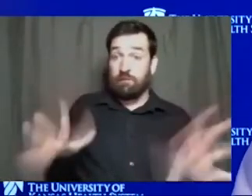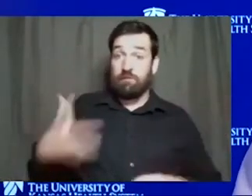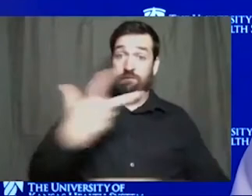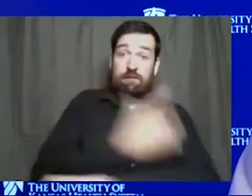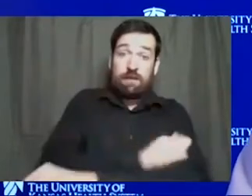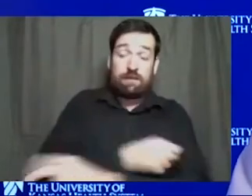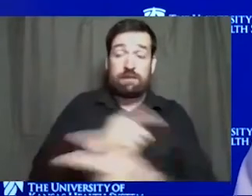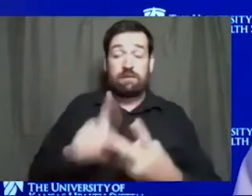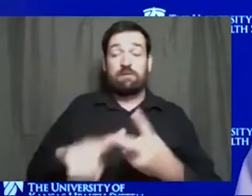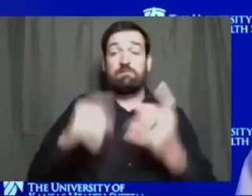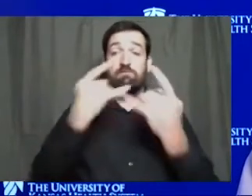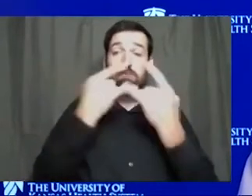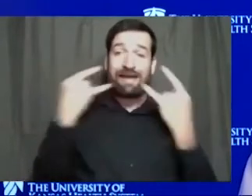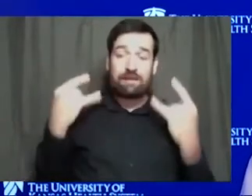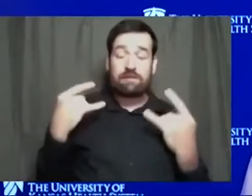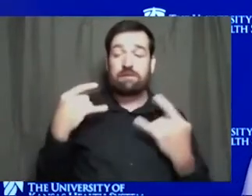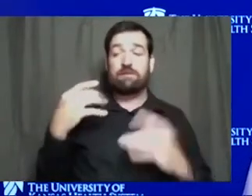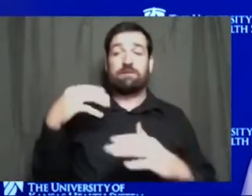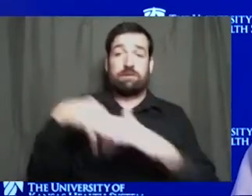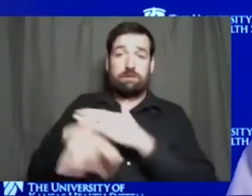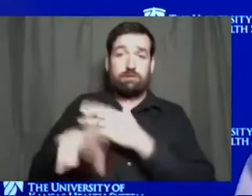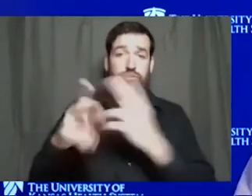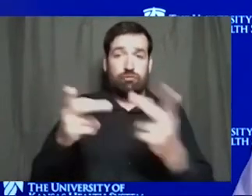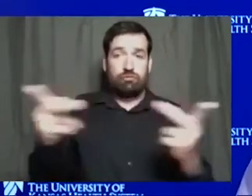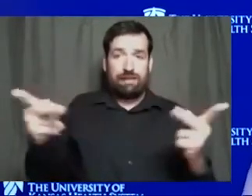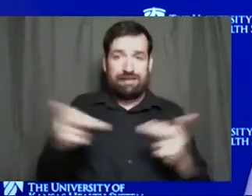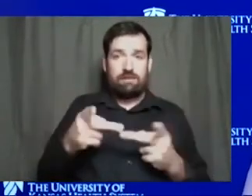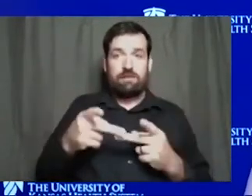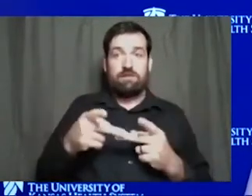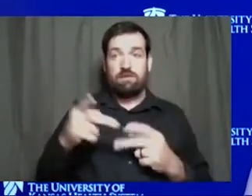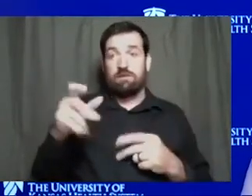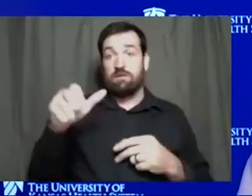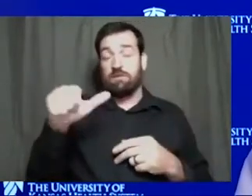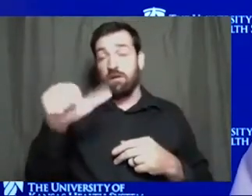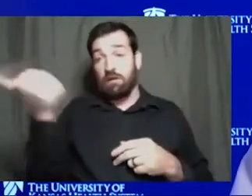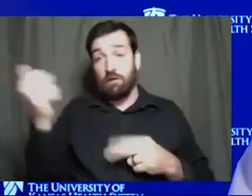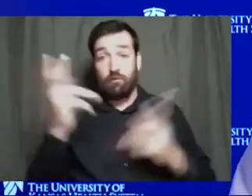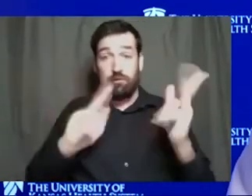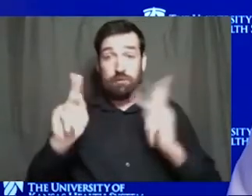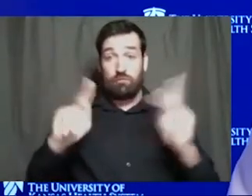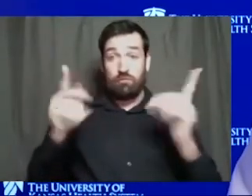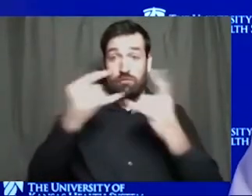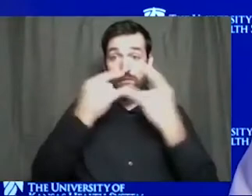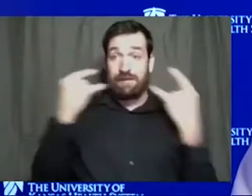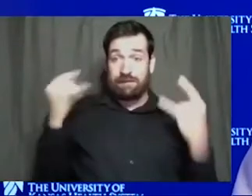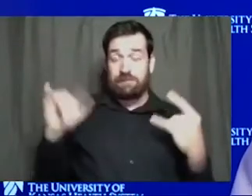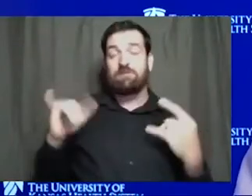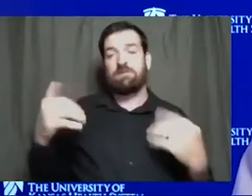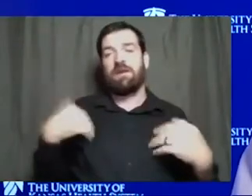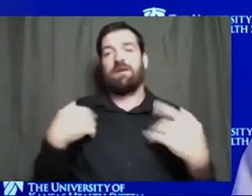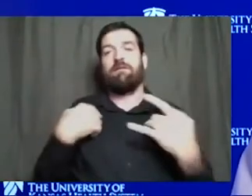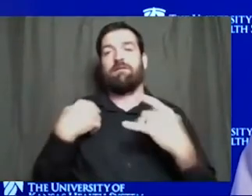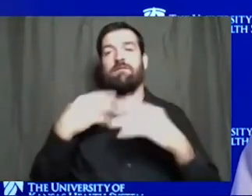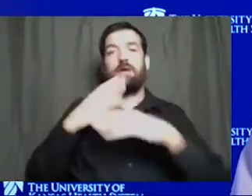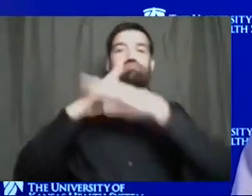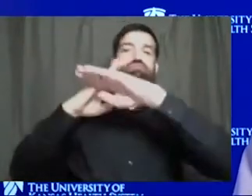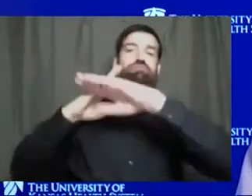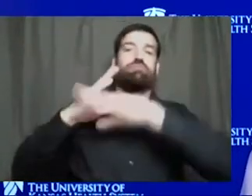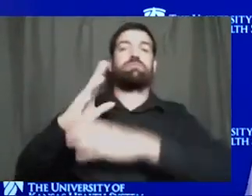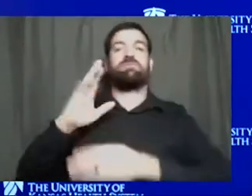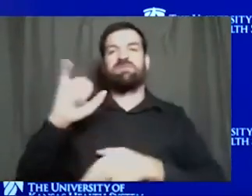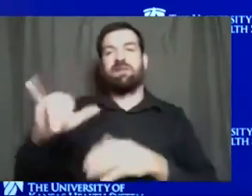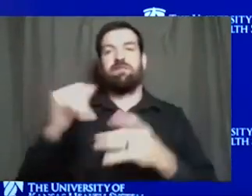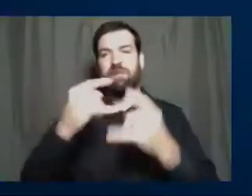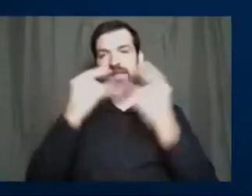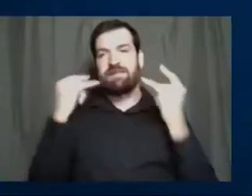into those places where other people are wearing masks, you're going to have that barrier protection. Also, those masks are going to offer you some protection against the virus